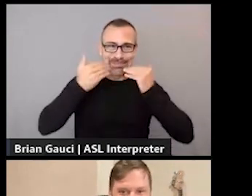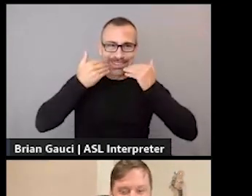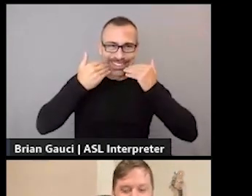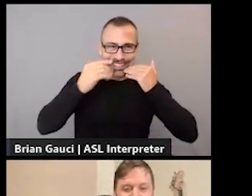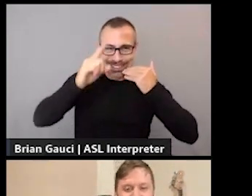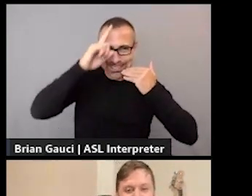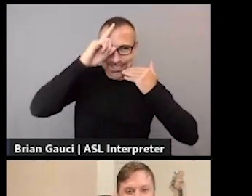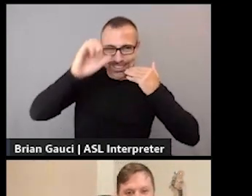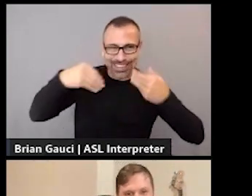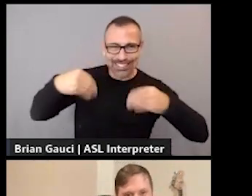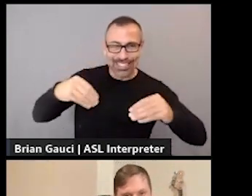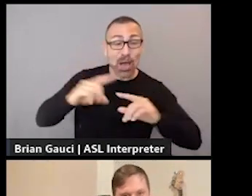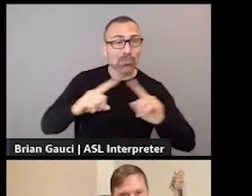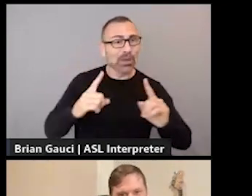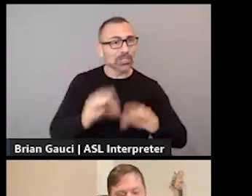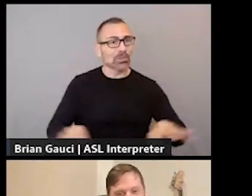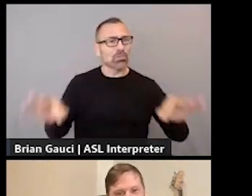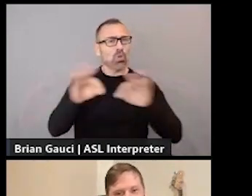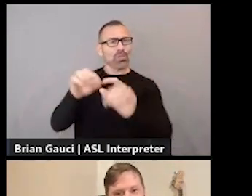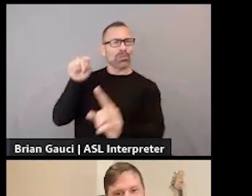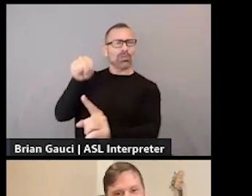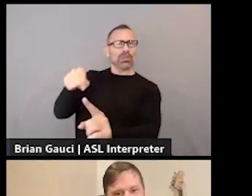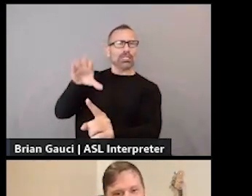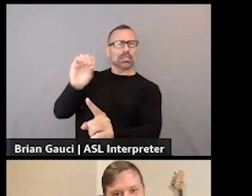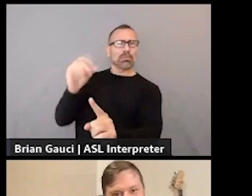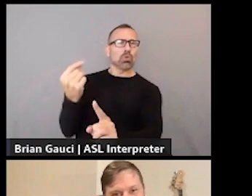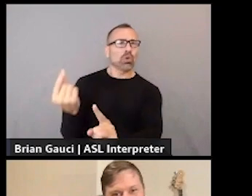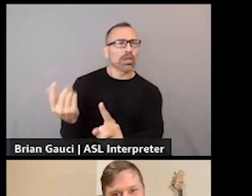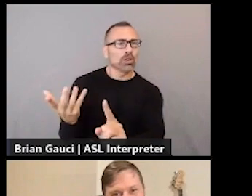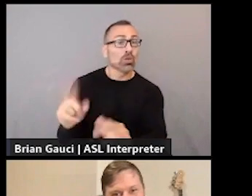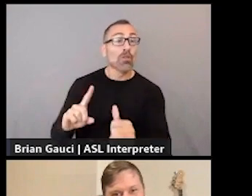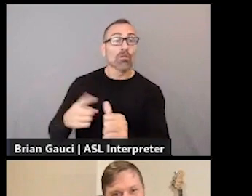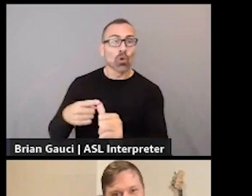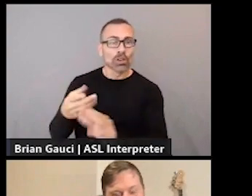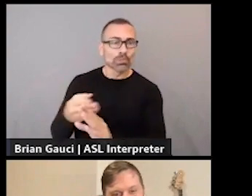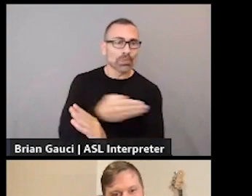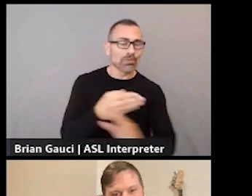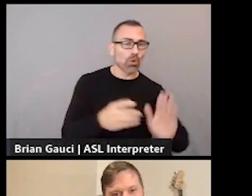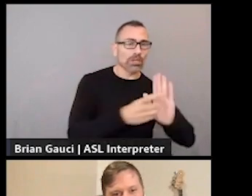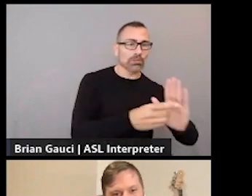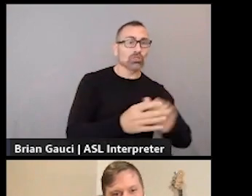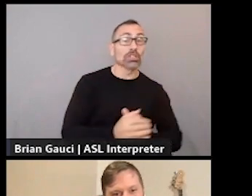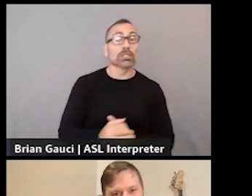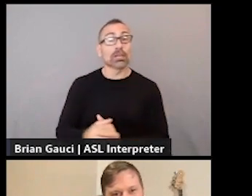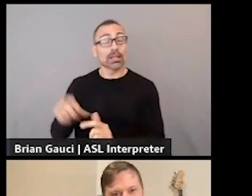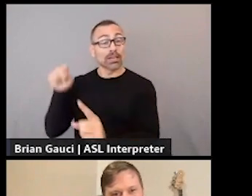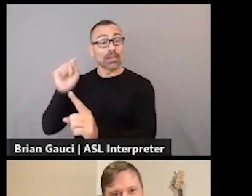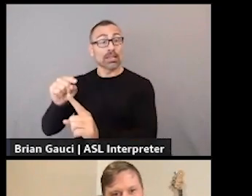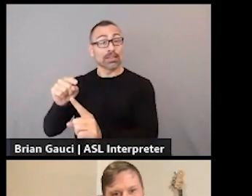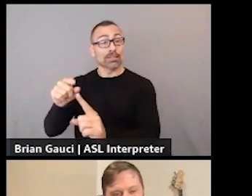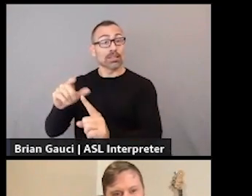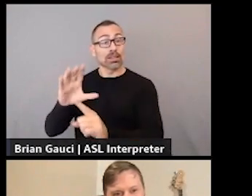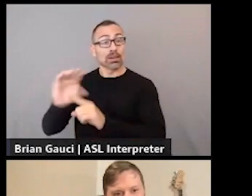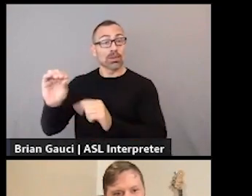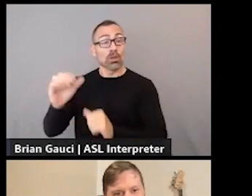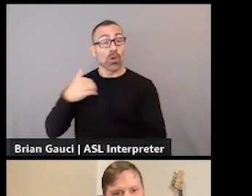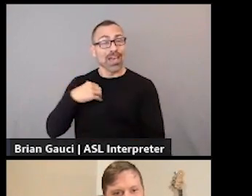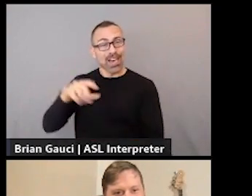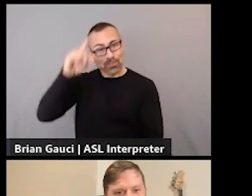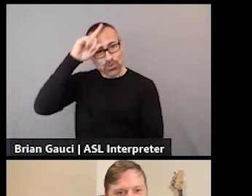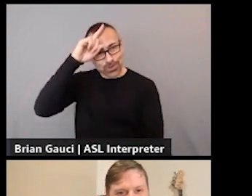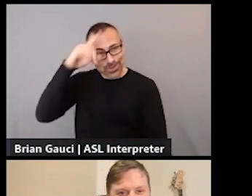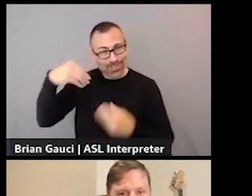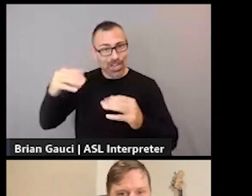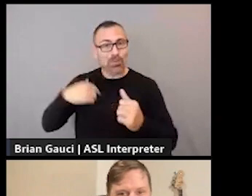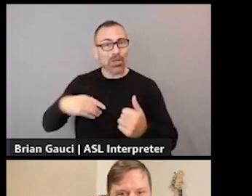into what this company does before we get into the demonstration. So we have a Unicorn Shop here, and we sell unicorn